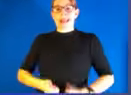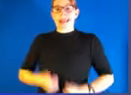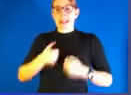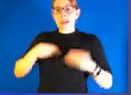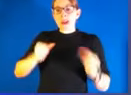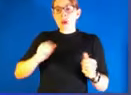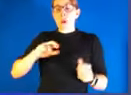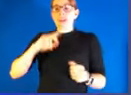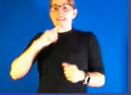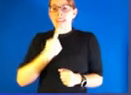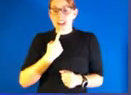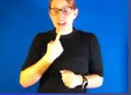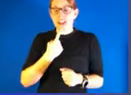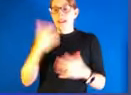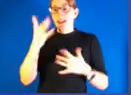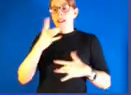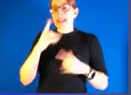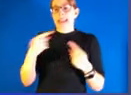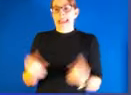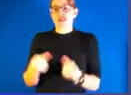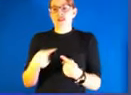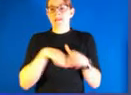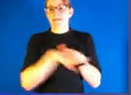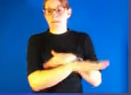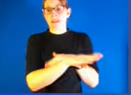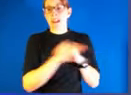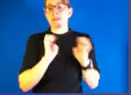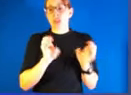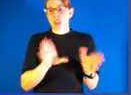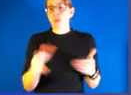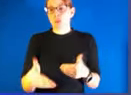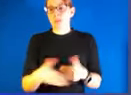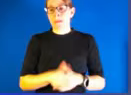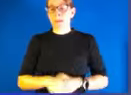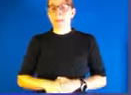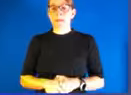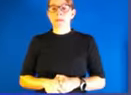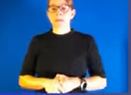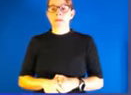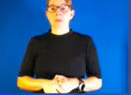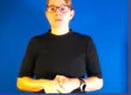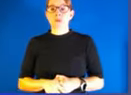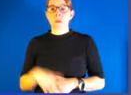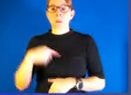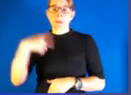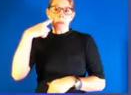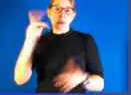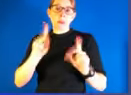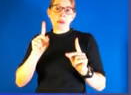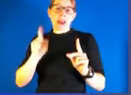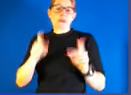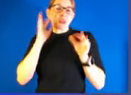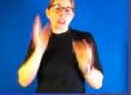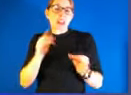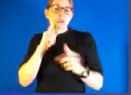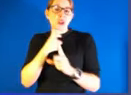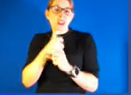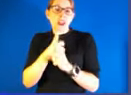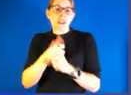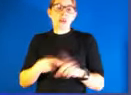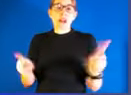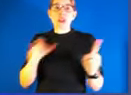illness or injury are coming to the emergency room. I think people have to decide that for themselves, but don't